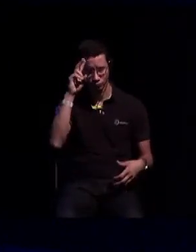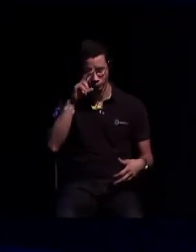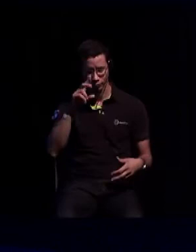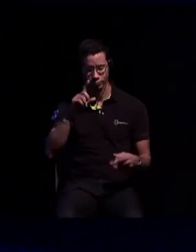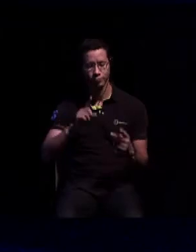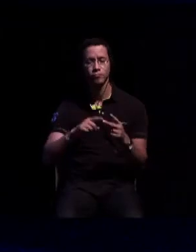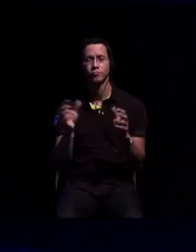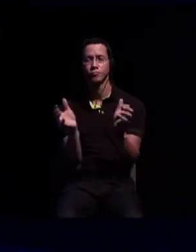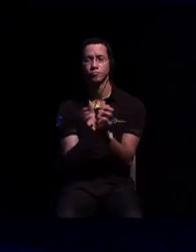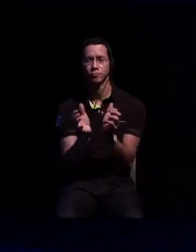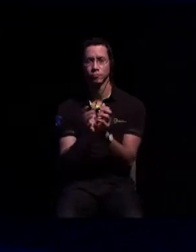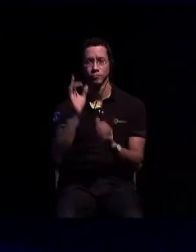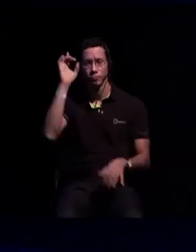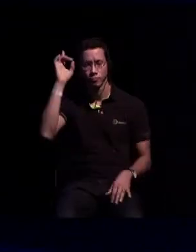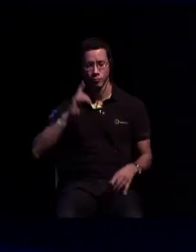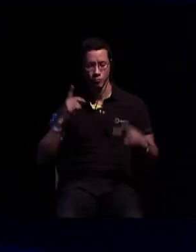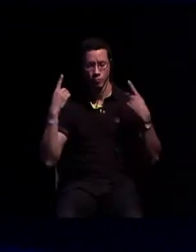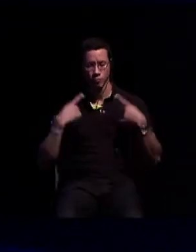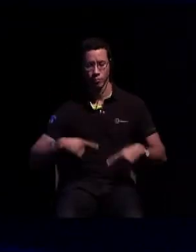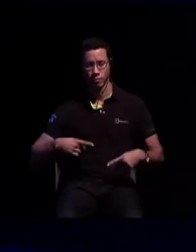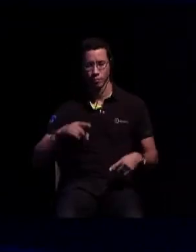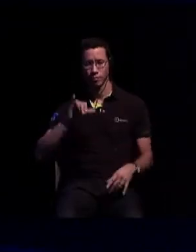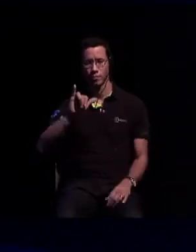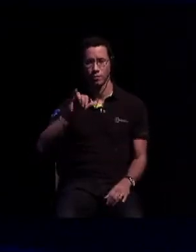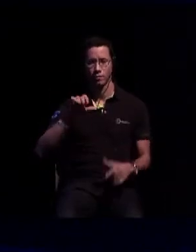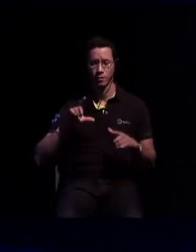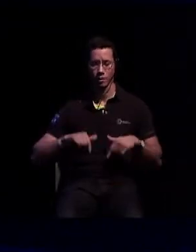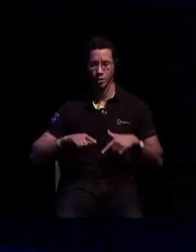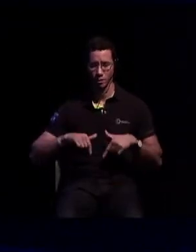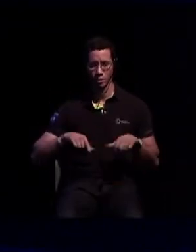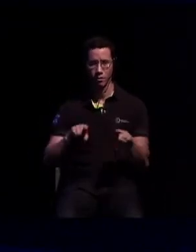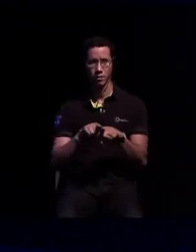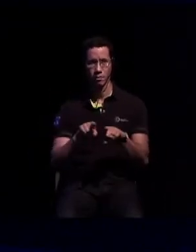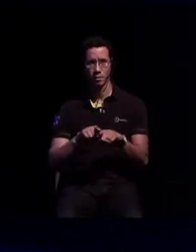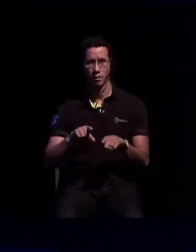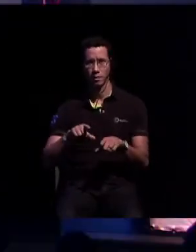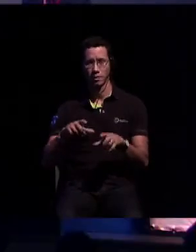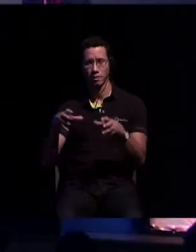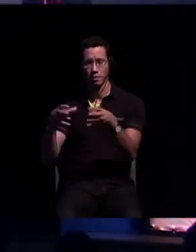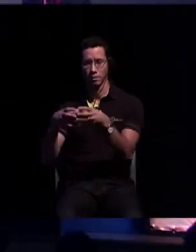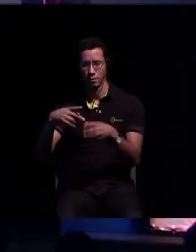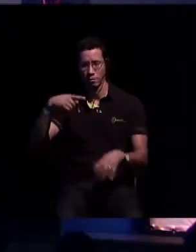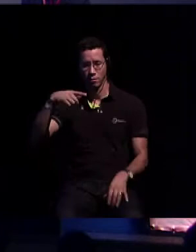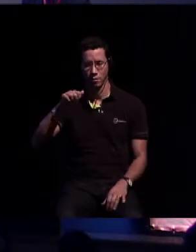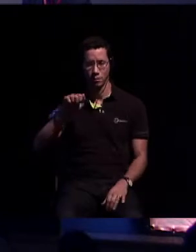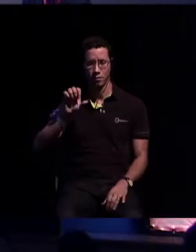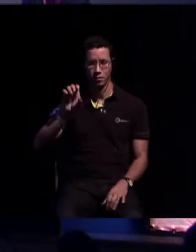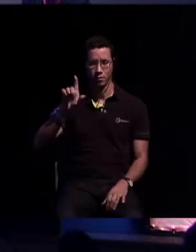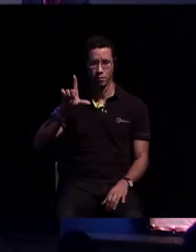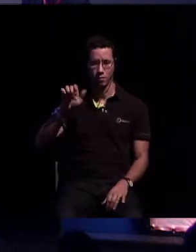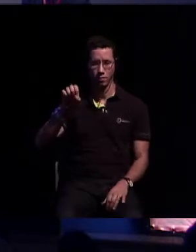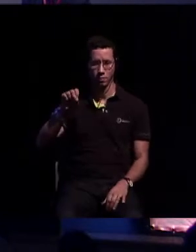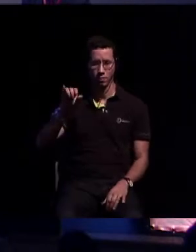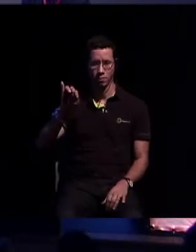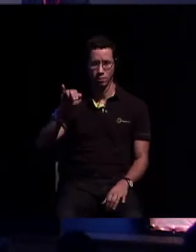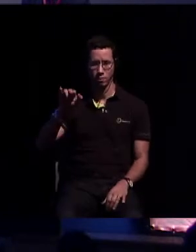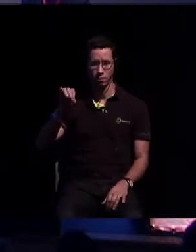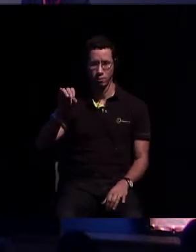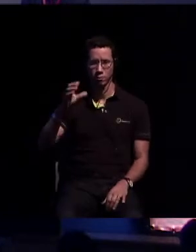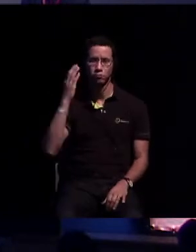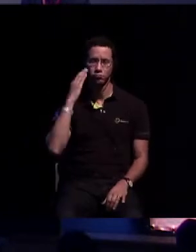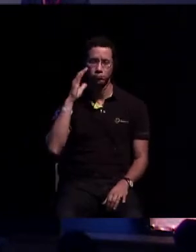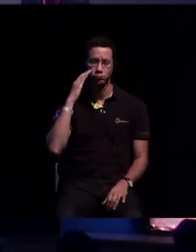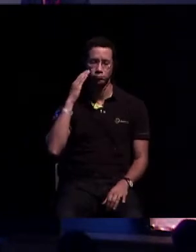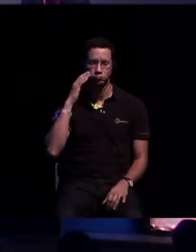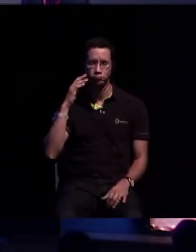human rights groups, and it's to open up minds to the situation of the conflict and to get understanding of the Palestinian